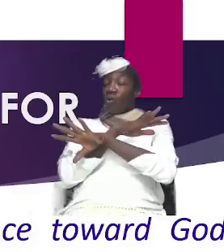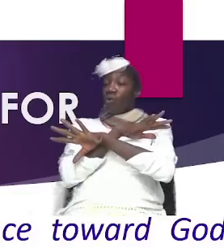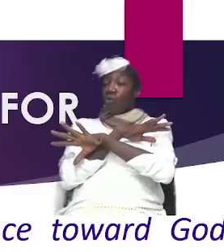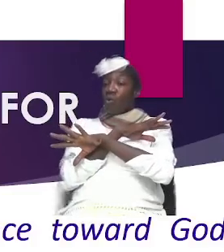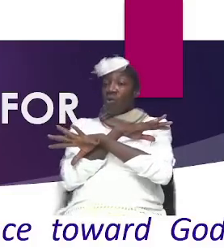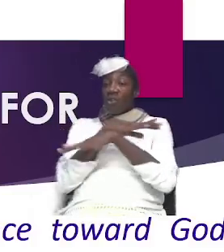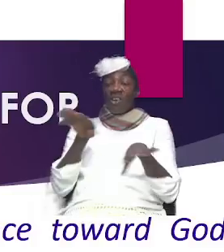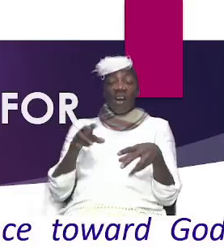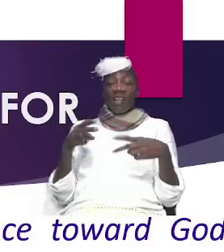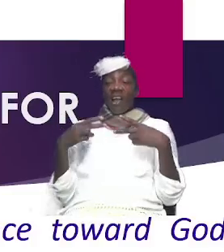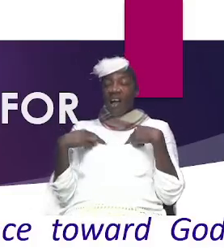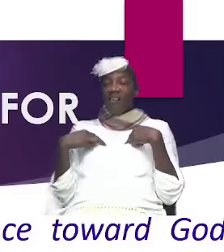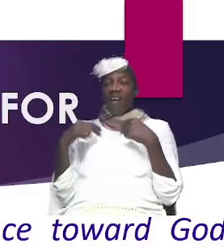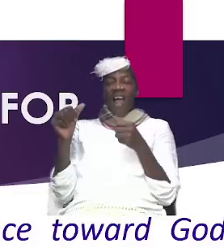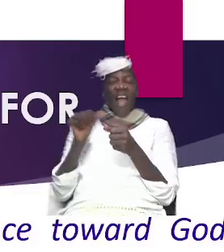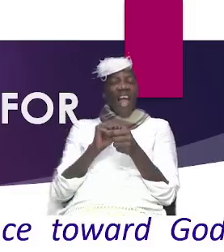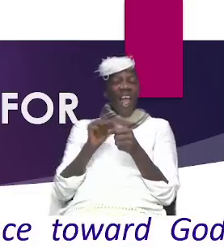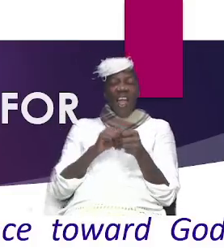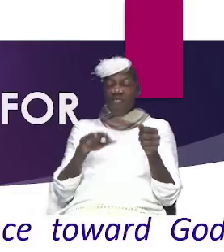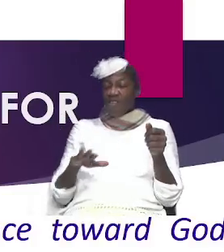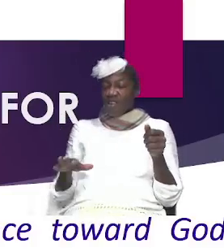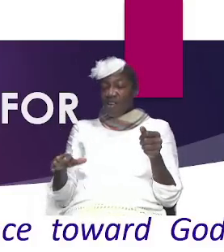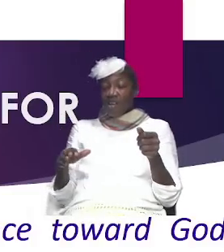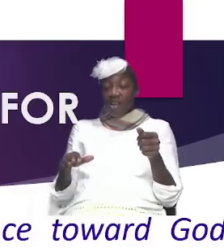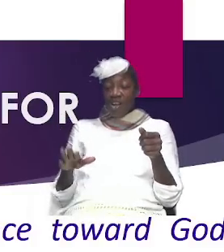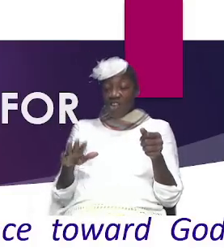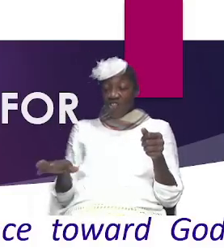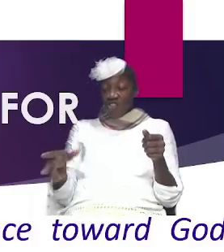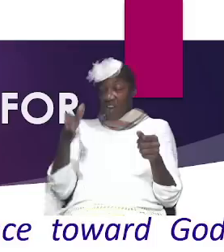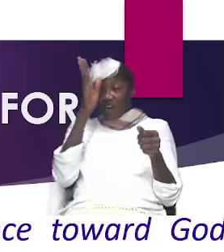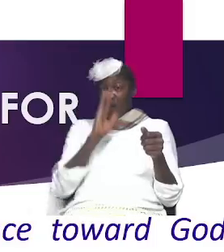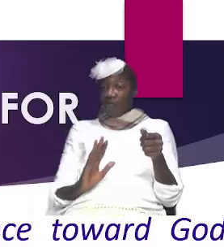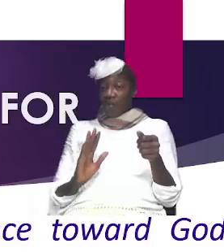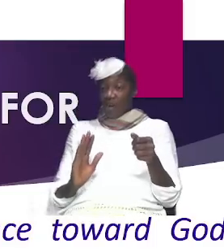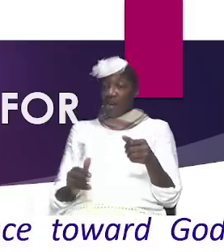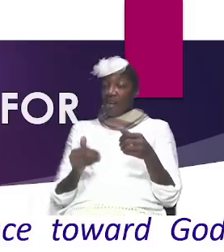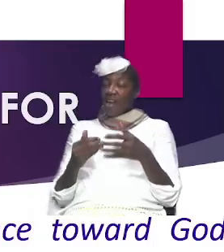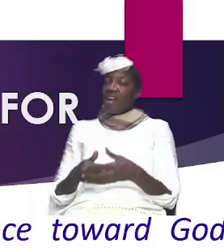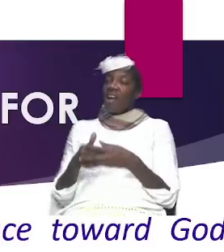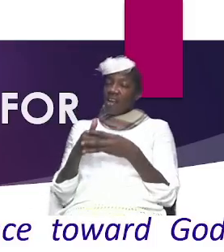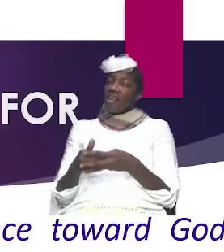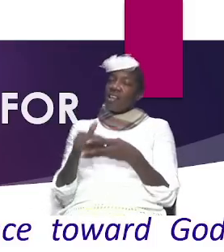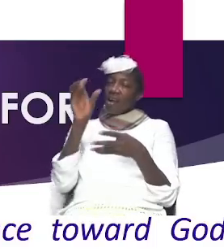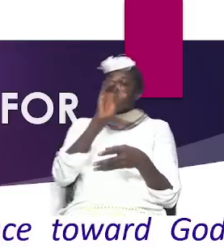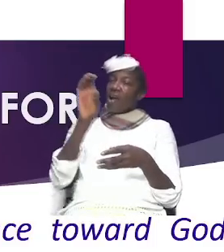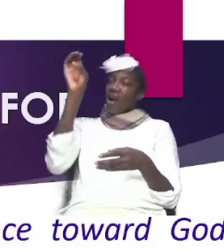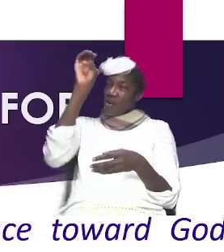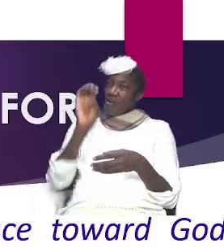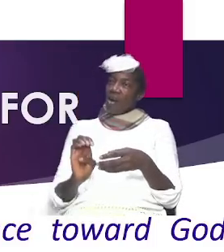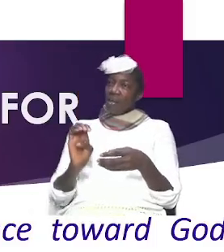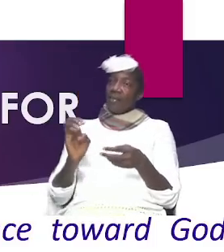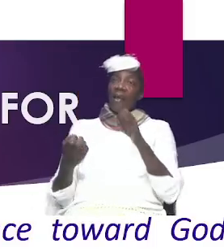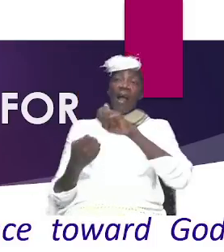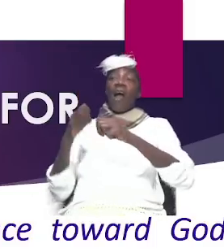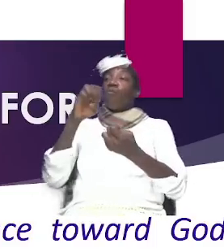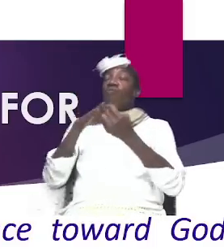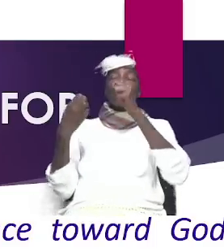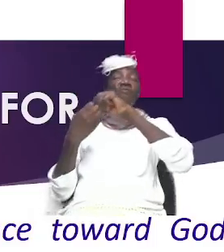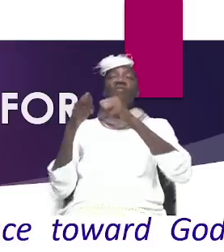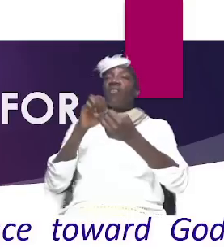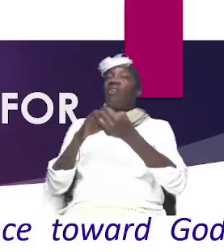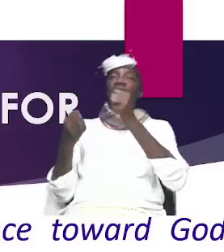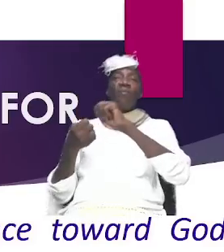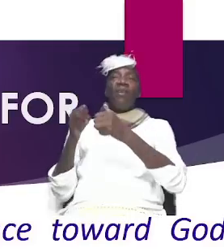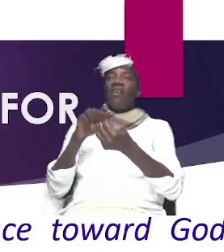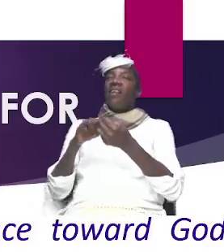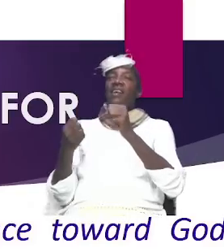Christians carry a cross, saints of God. All of us, whether it's at work, whether it's at home, wherever we are, all of us, we